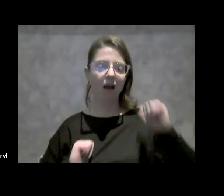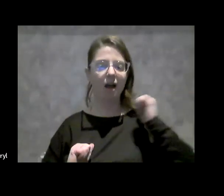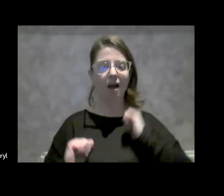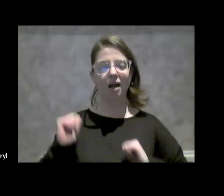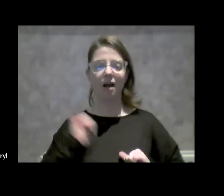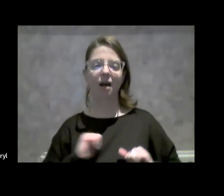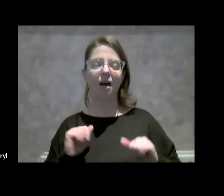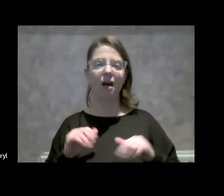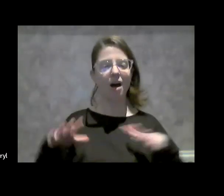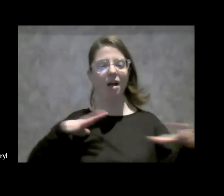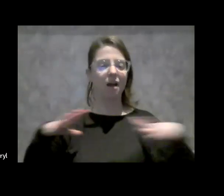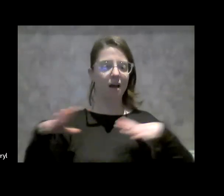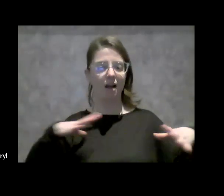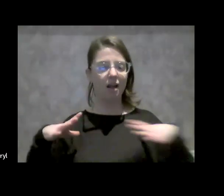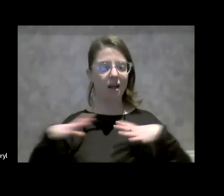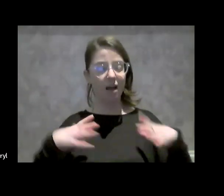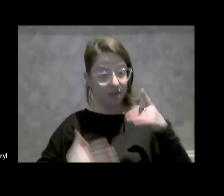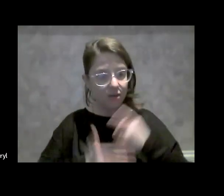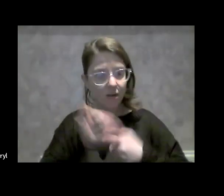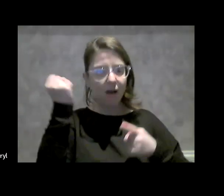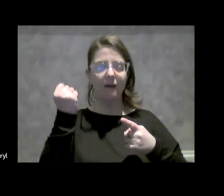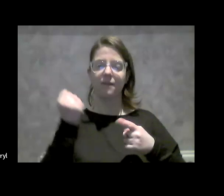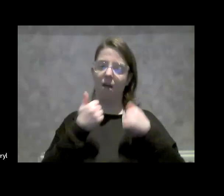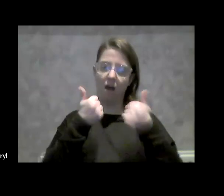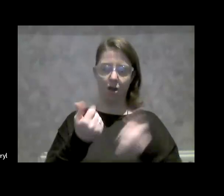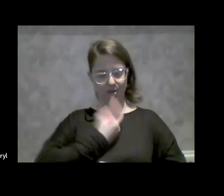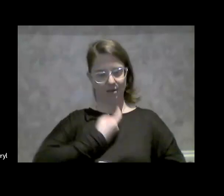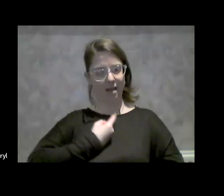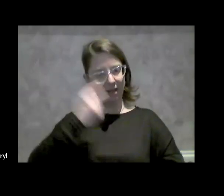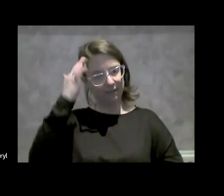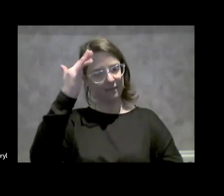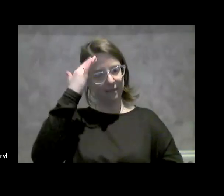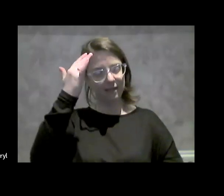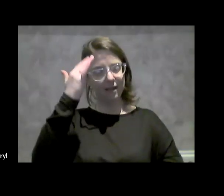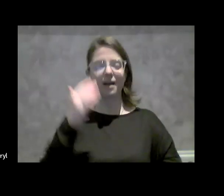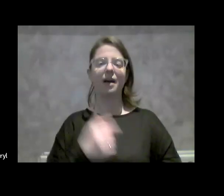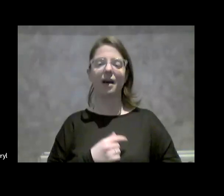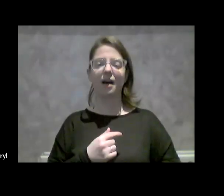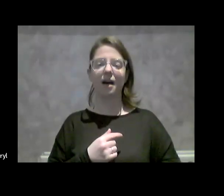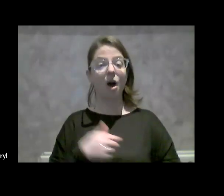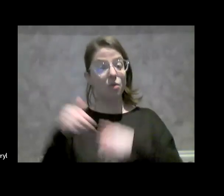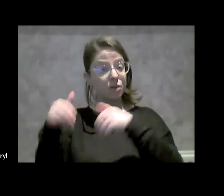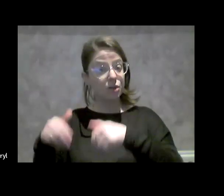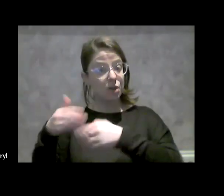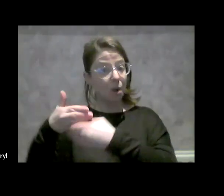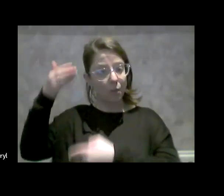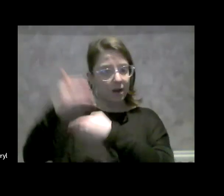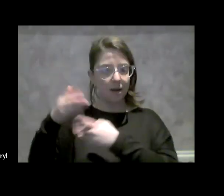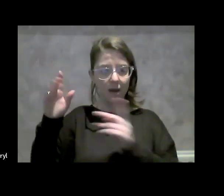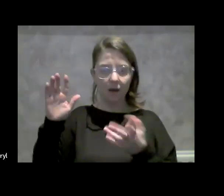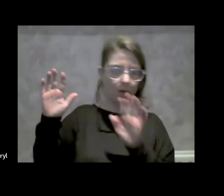all Hollywood yawns, discovered. A good self-conscious gives me the nod in a shop window. I'm